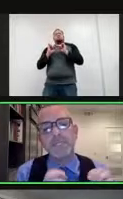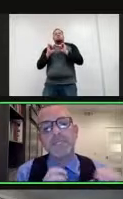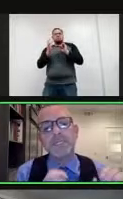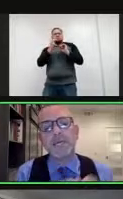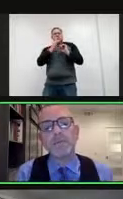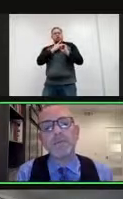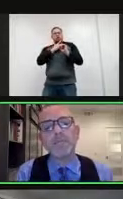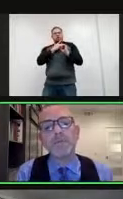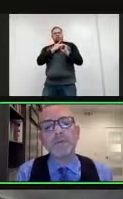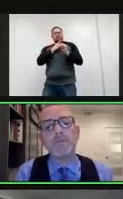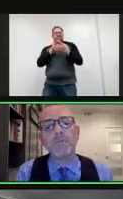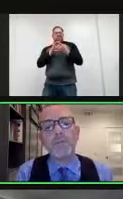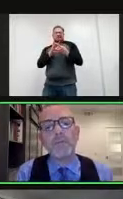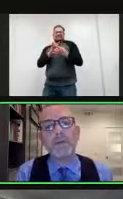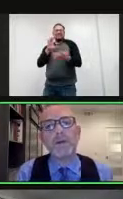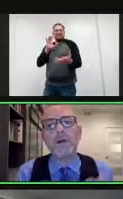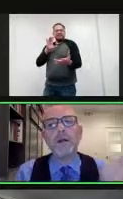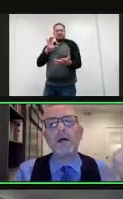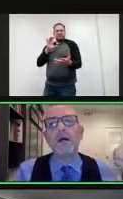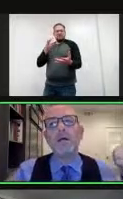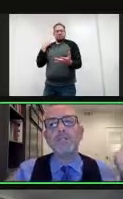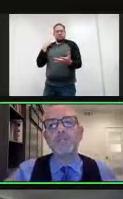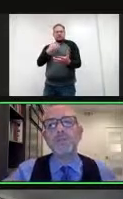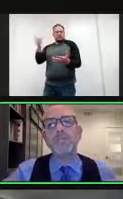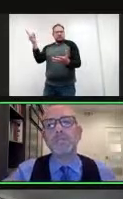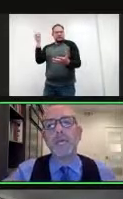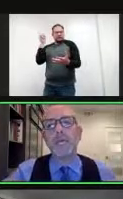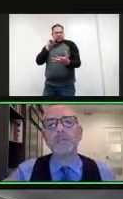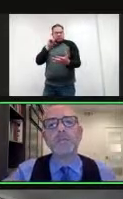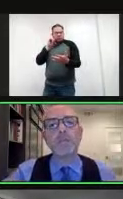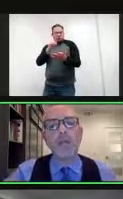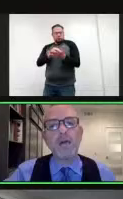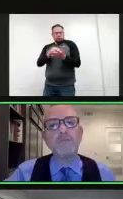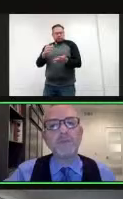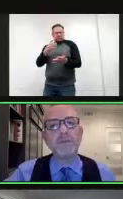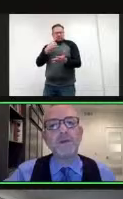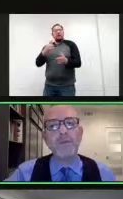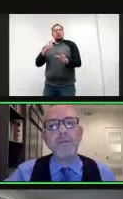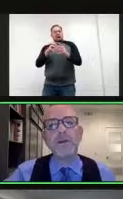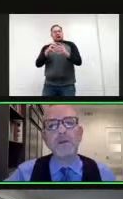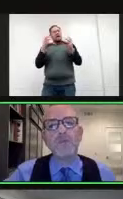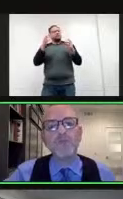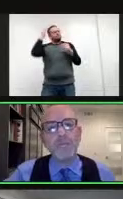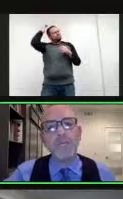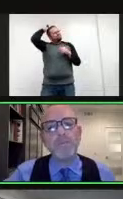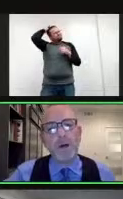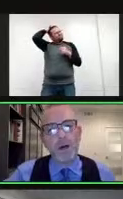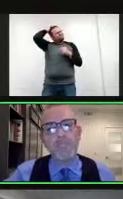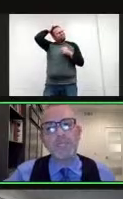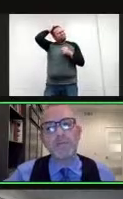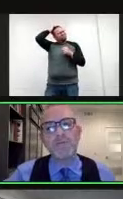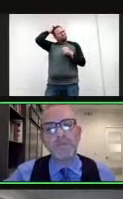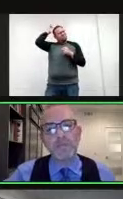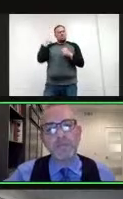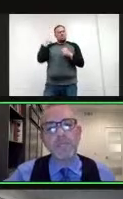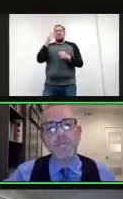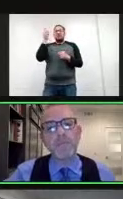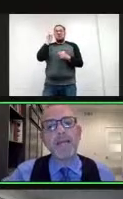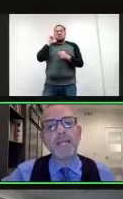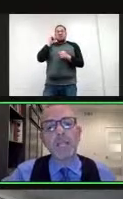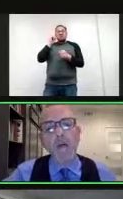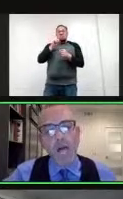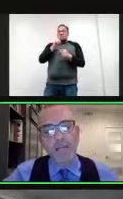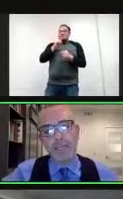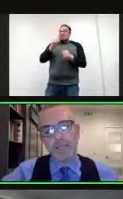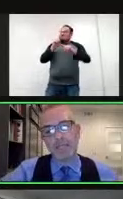a disconnect between what we hear students saying. We hear really positive feelings